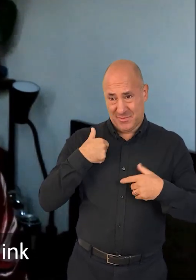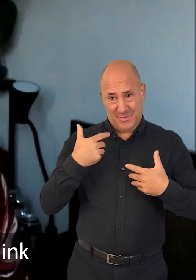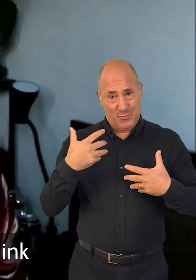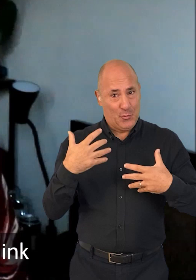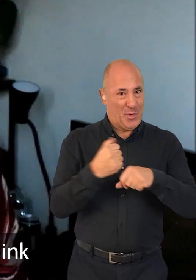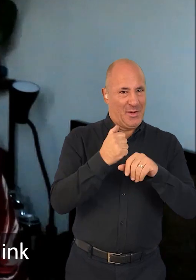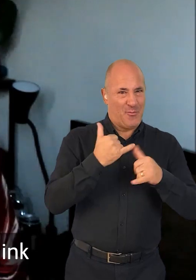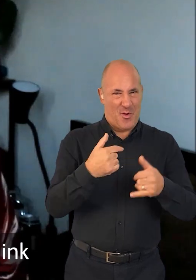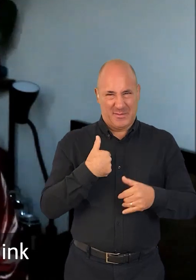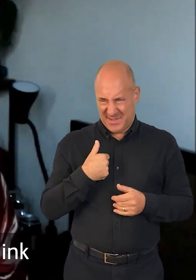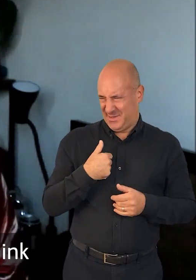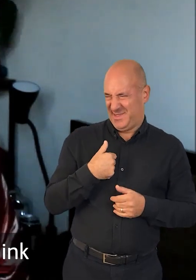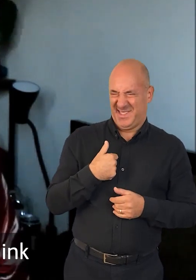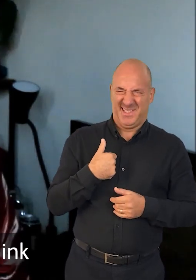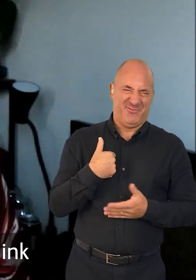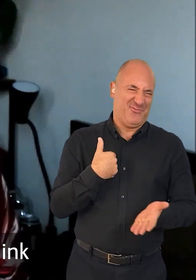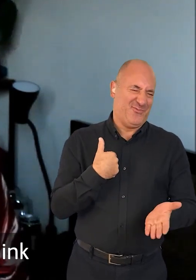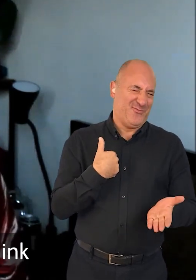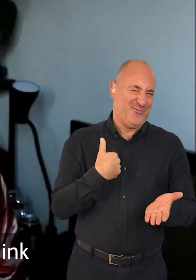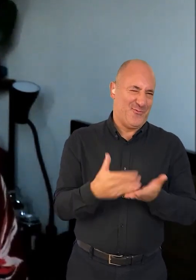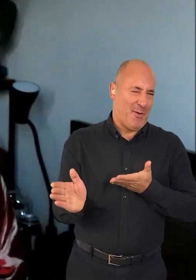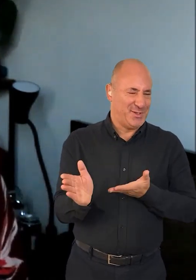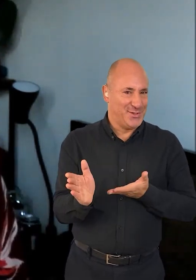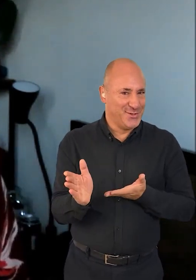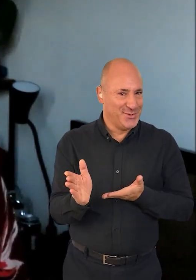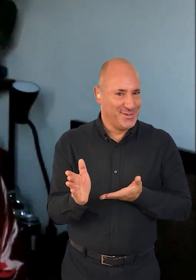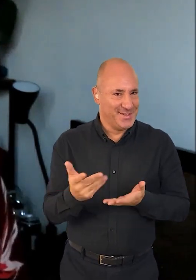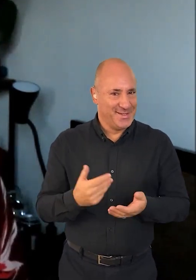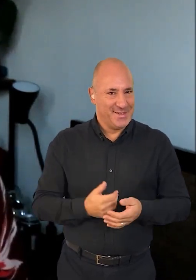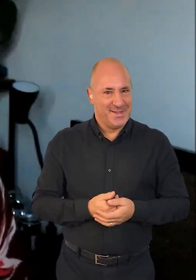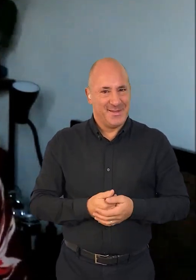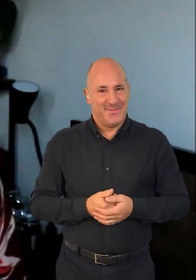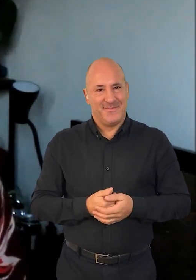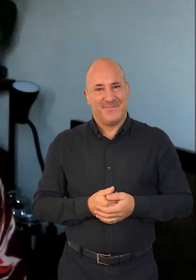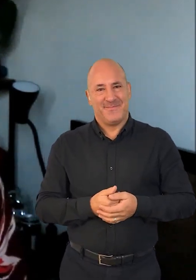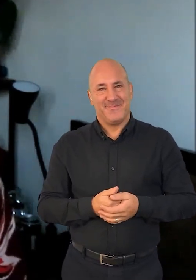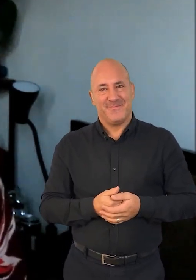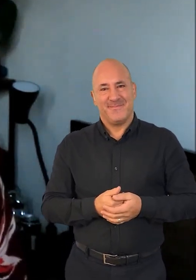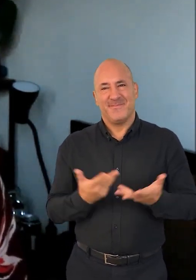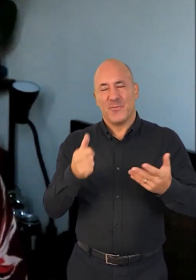is where I would be, I don't think I would believe you.